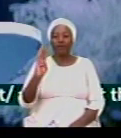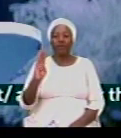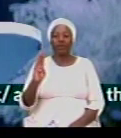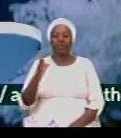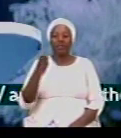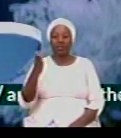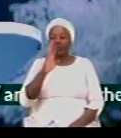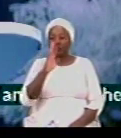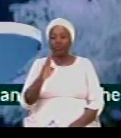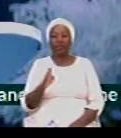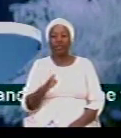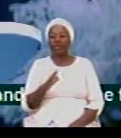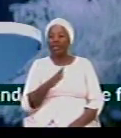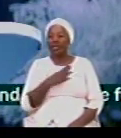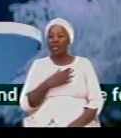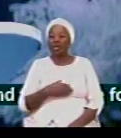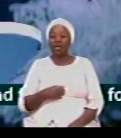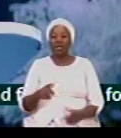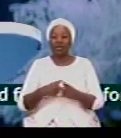Christ.